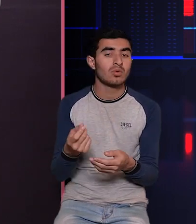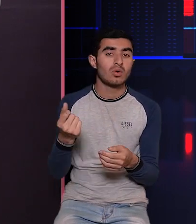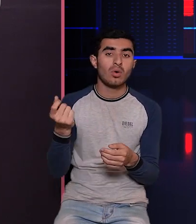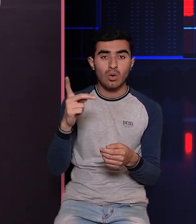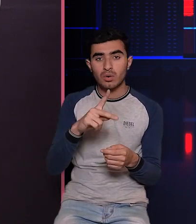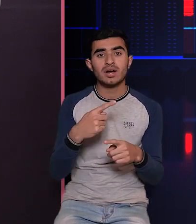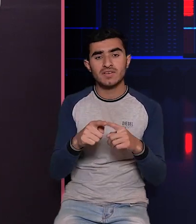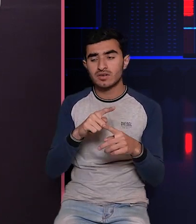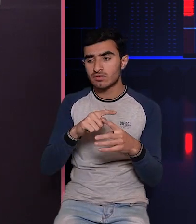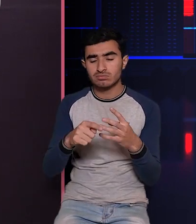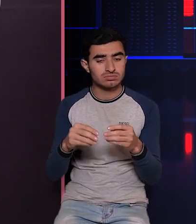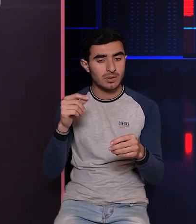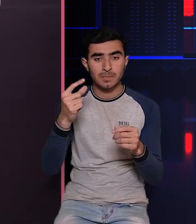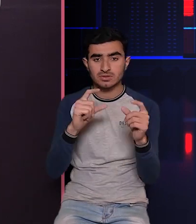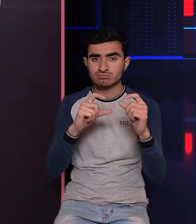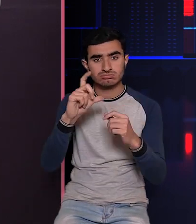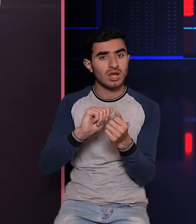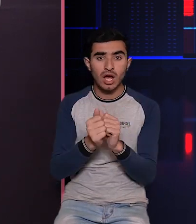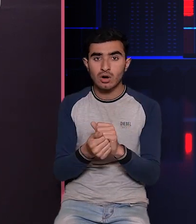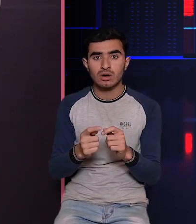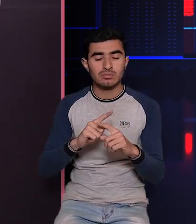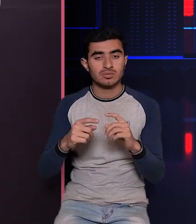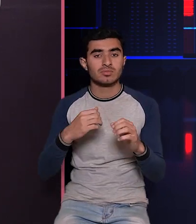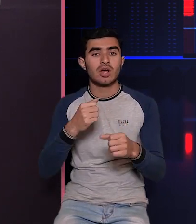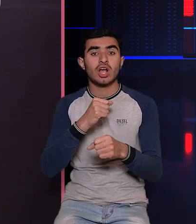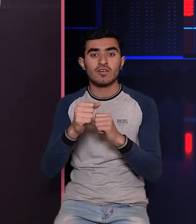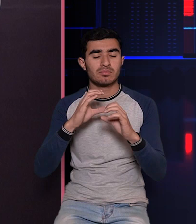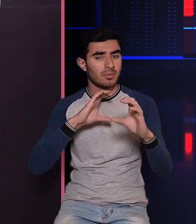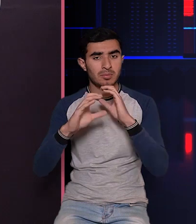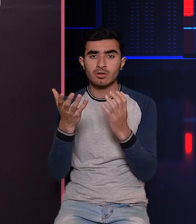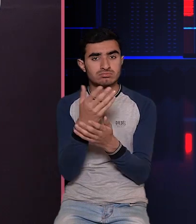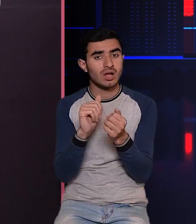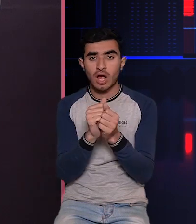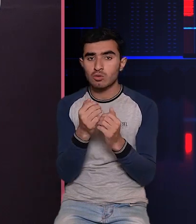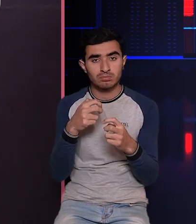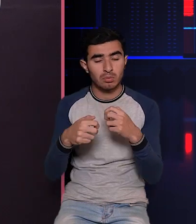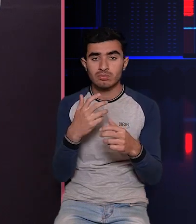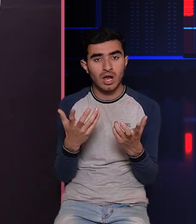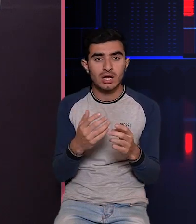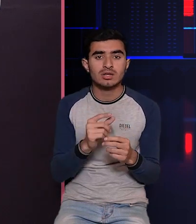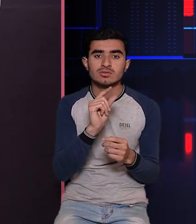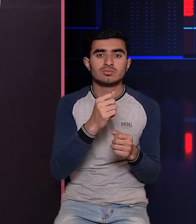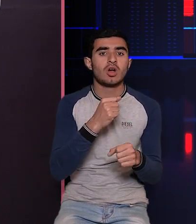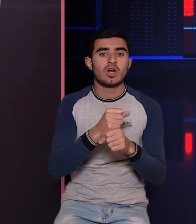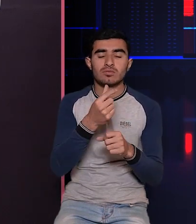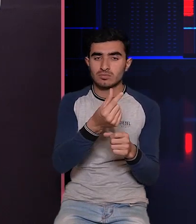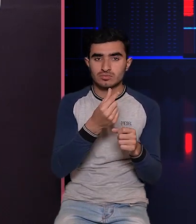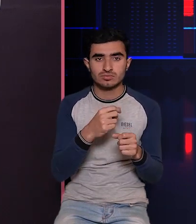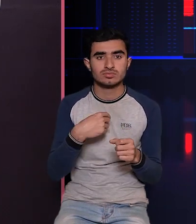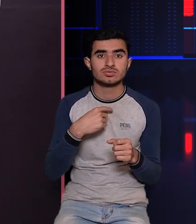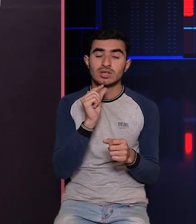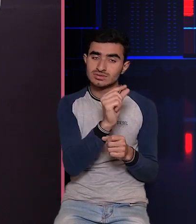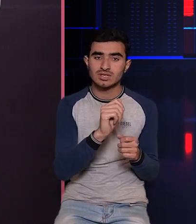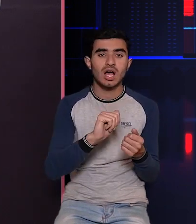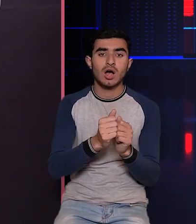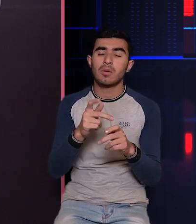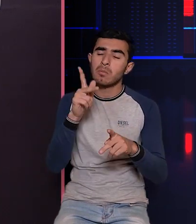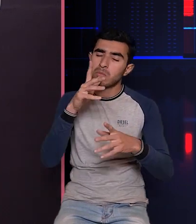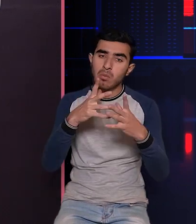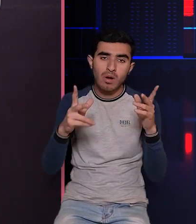build logistics around it. And the government said, okay, fine. We went in conversation with the government, and we heads of various institutions are coming,